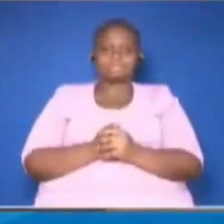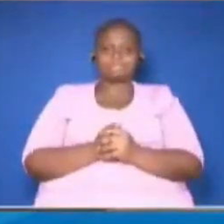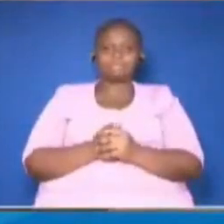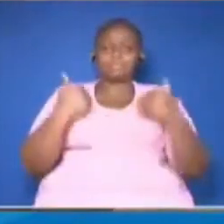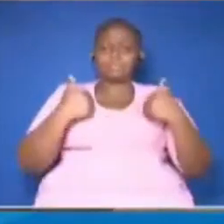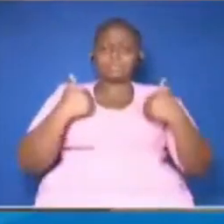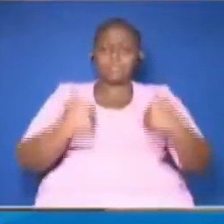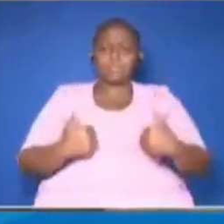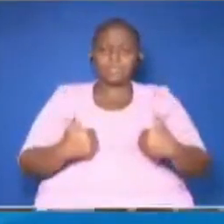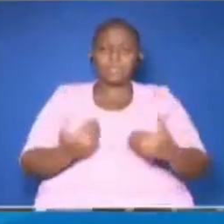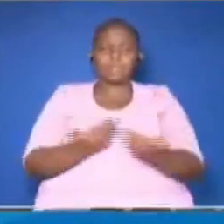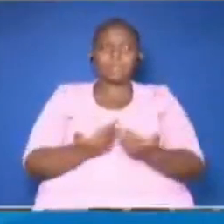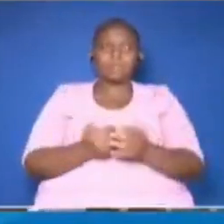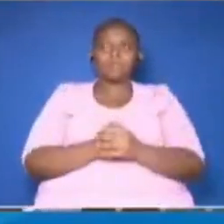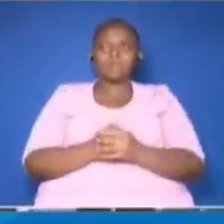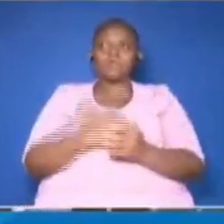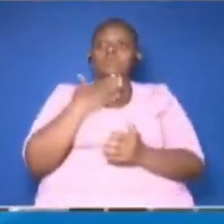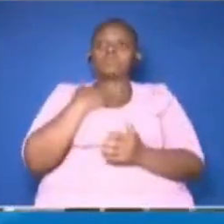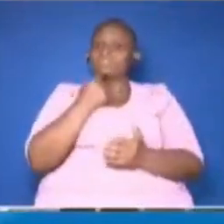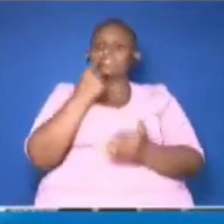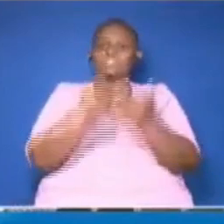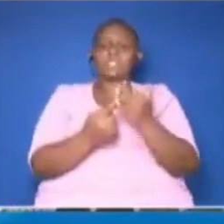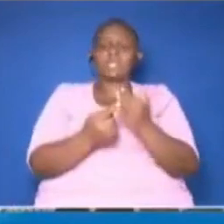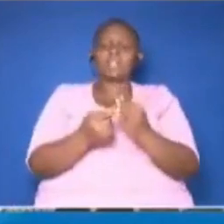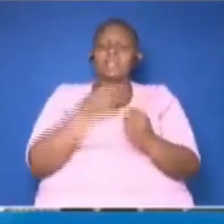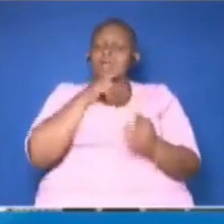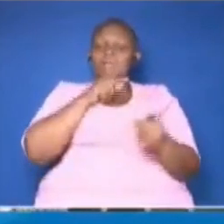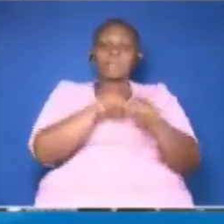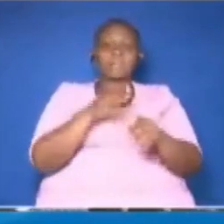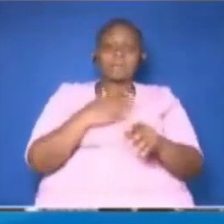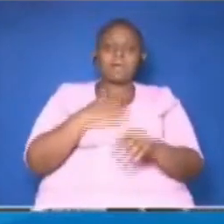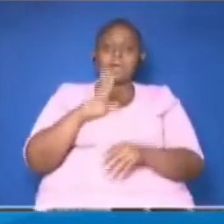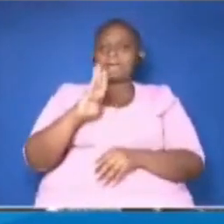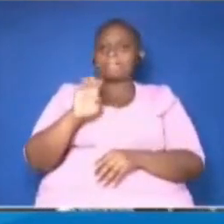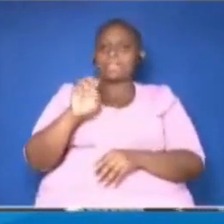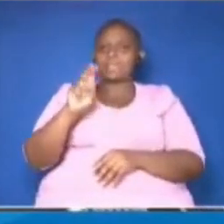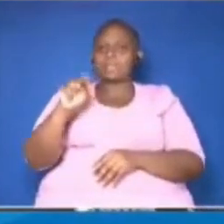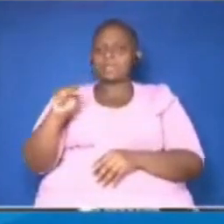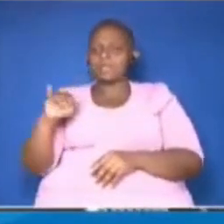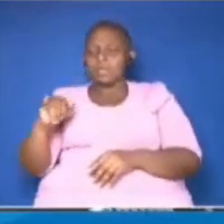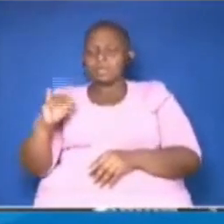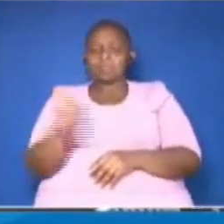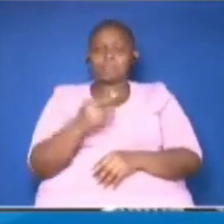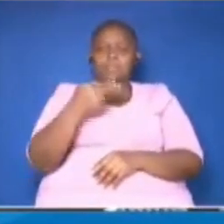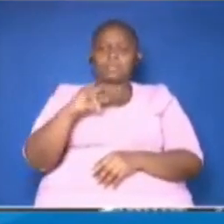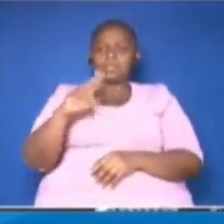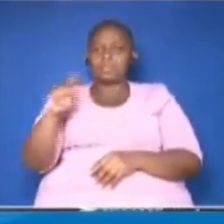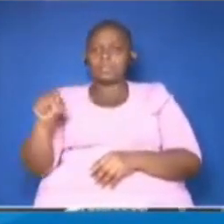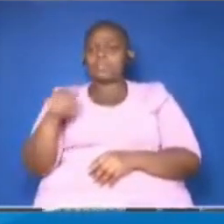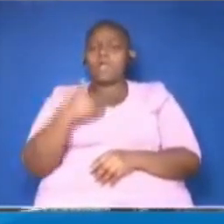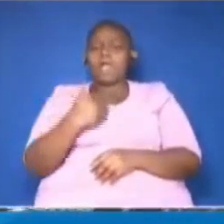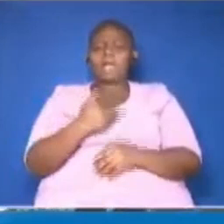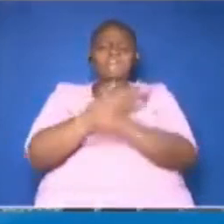And I want to tell my brother Benny Hinn, you have in us